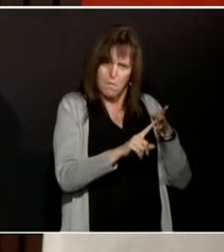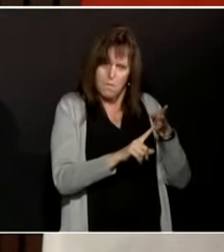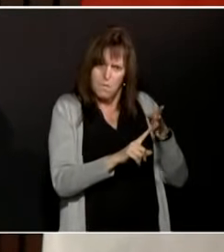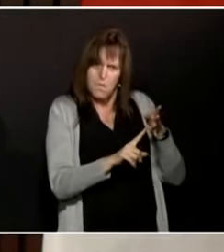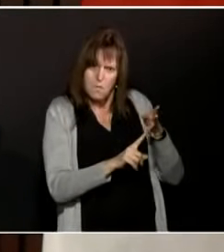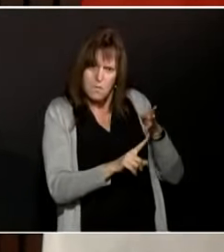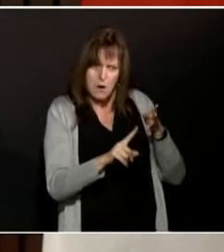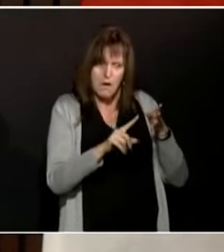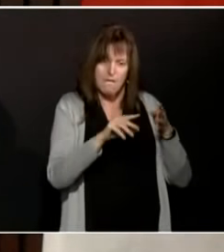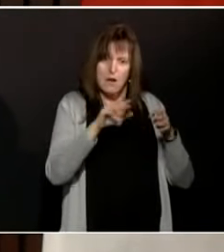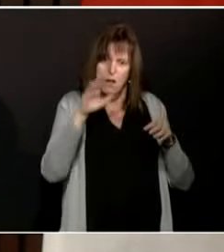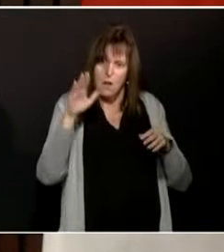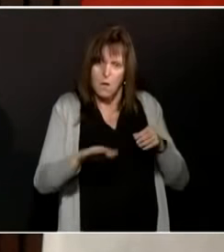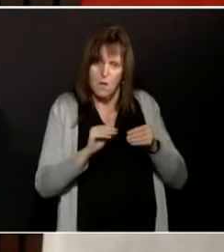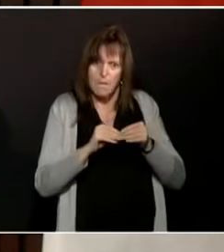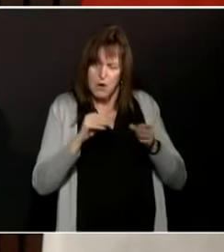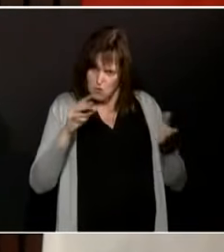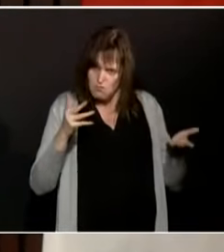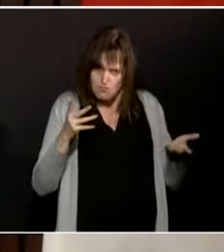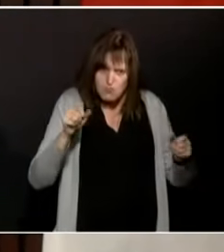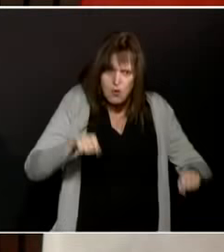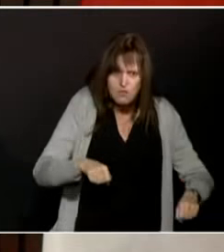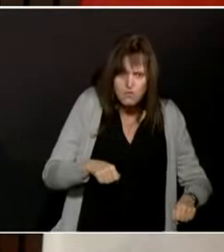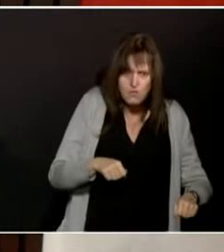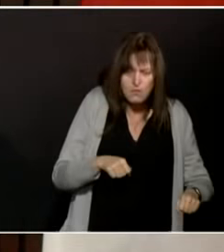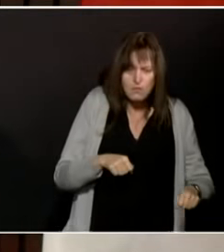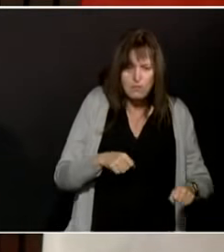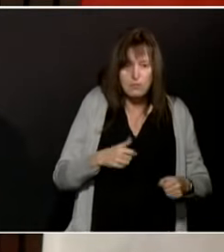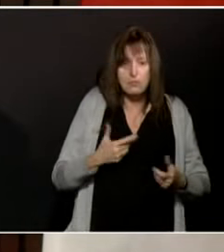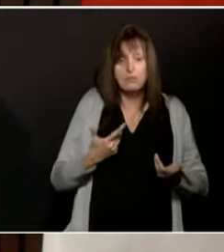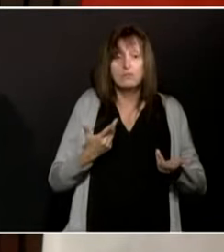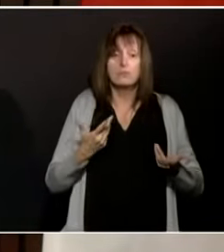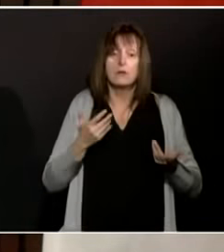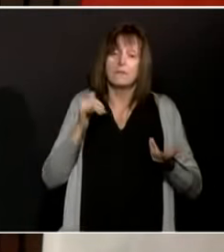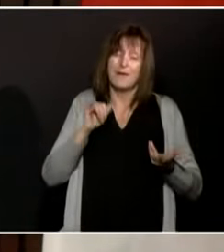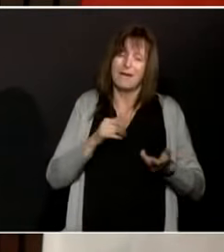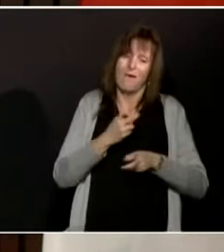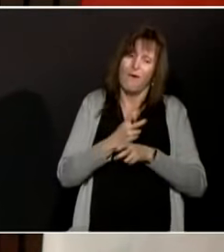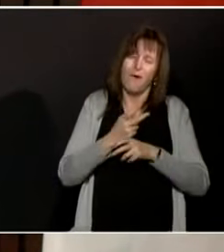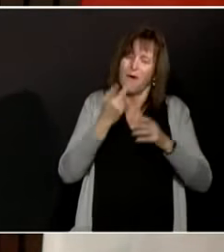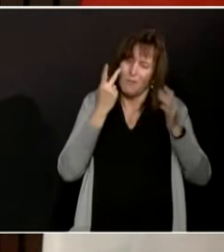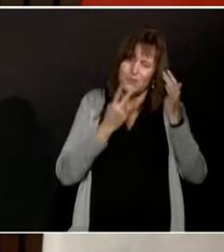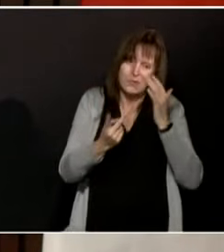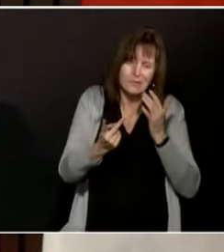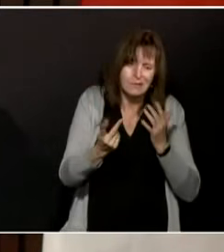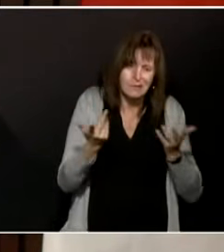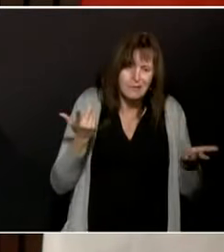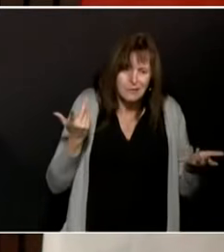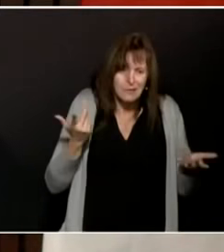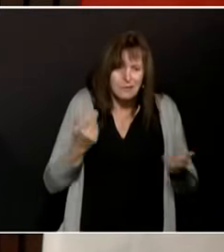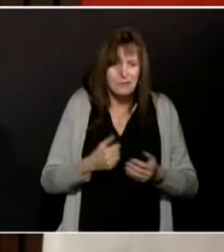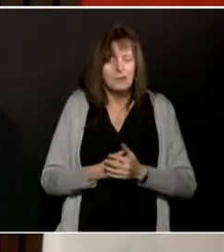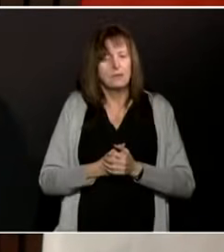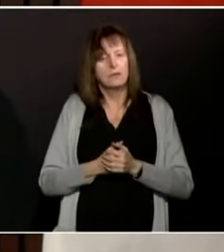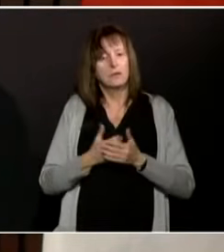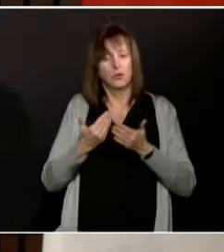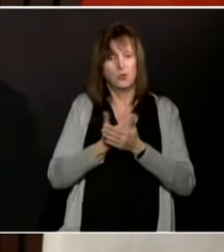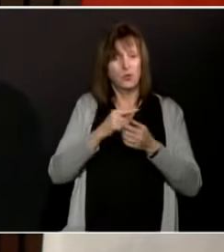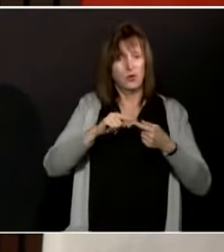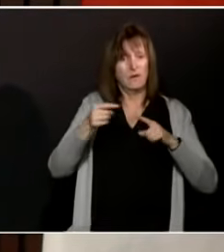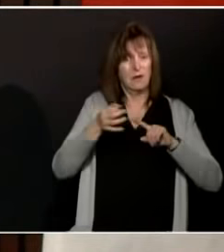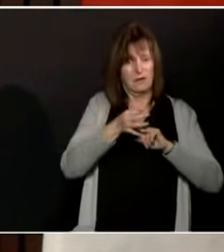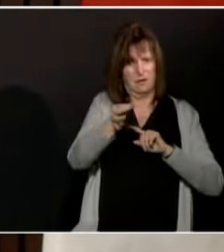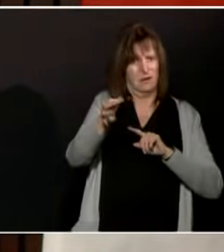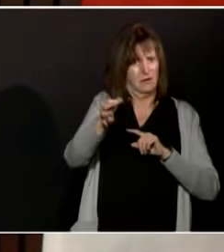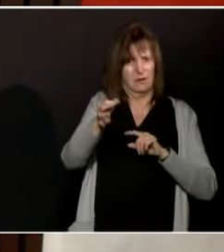pandemic, and barring sort of things that are hard to anticipate around new variants, you could still see something of a summer. But it